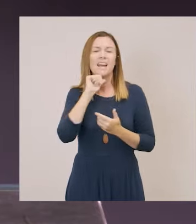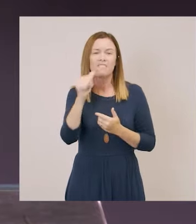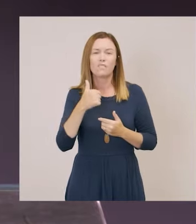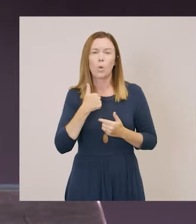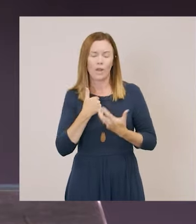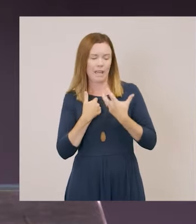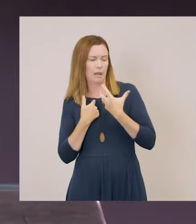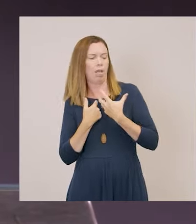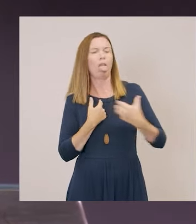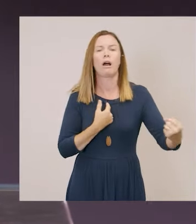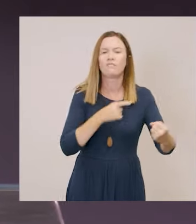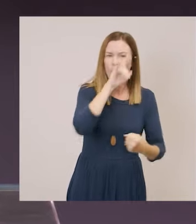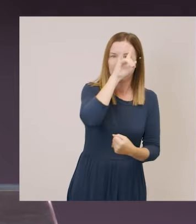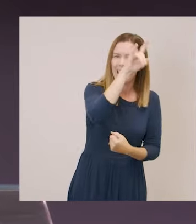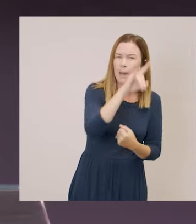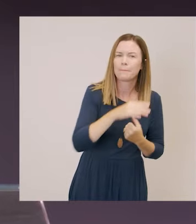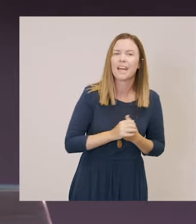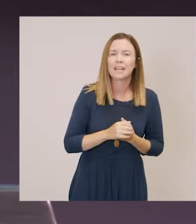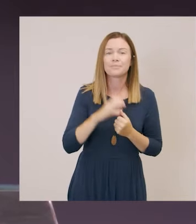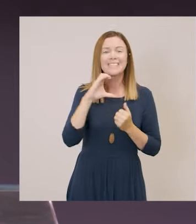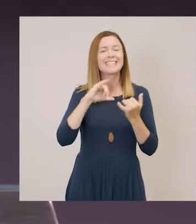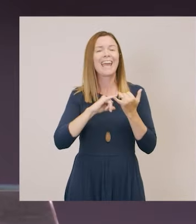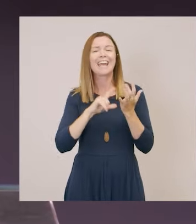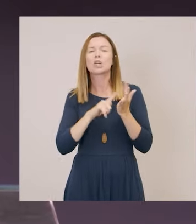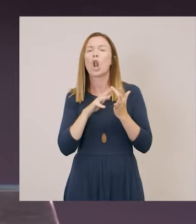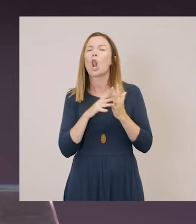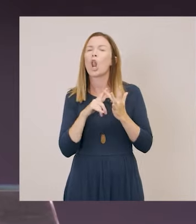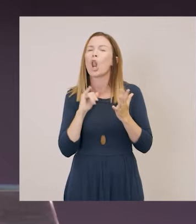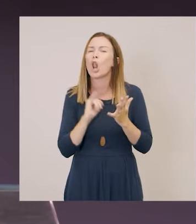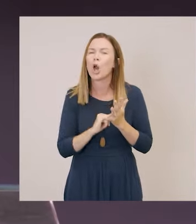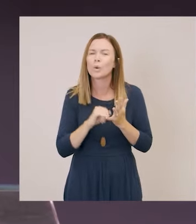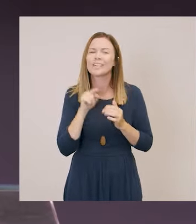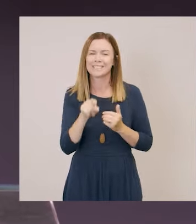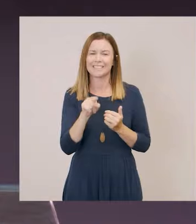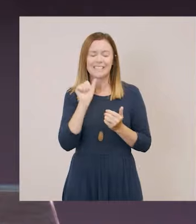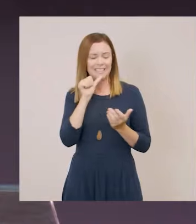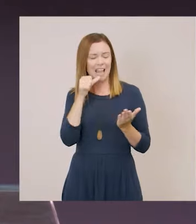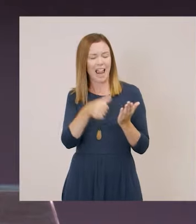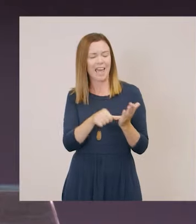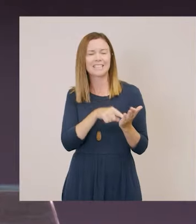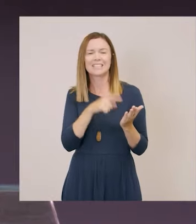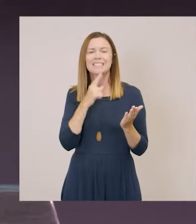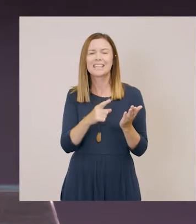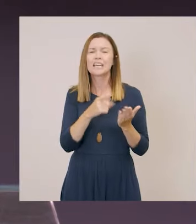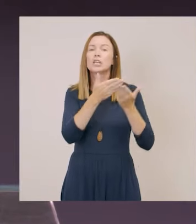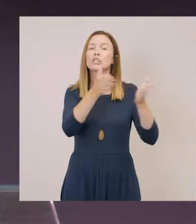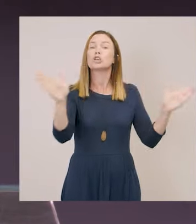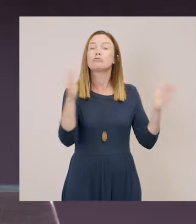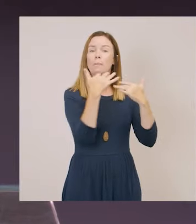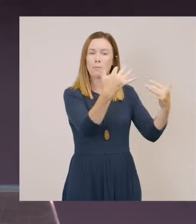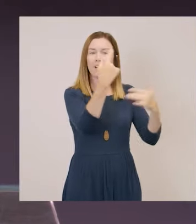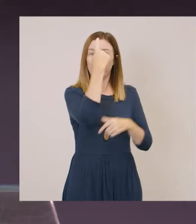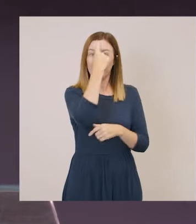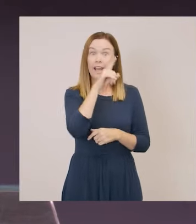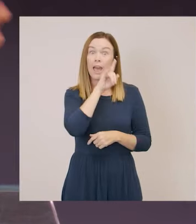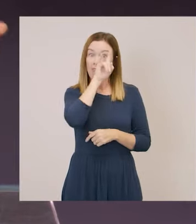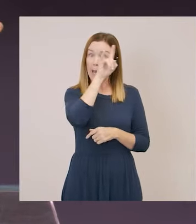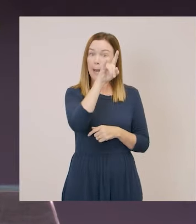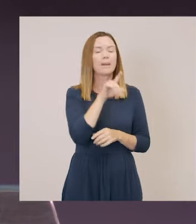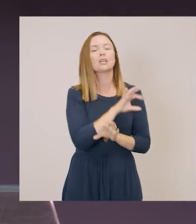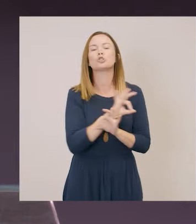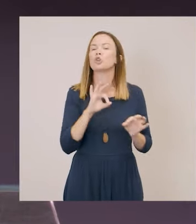this seriously. C.S. Lewis said in his famous letters, Screwtape letters, he said, the general public either tend to think of the enemy